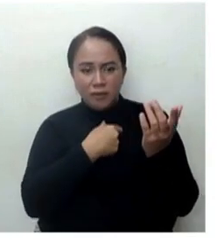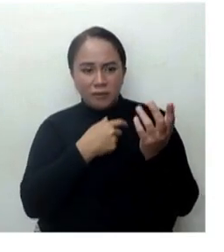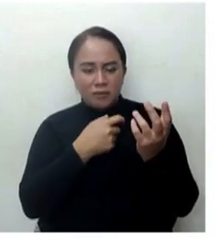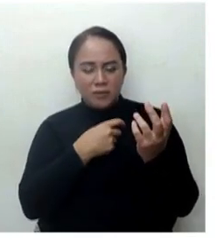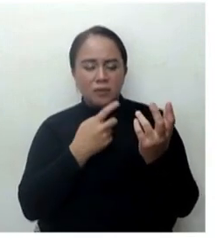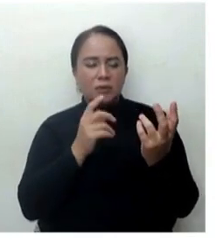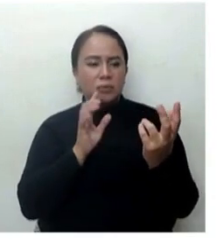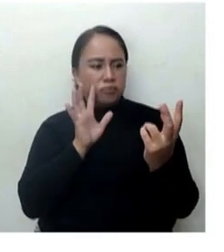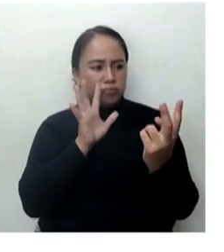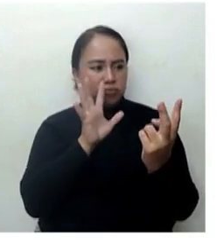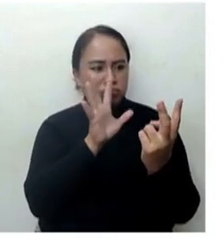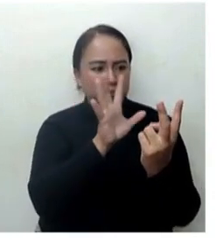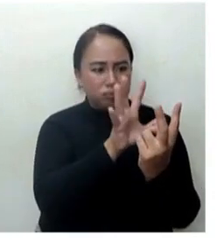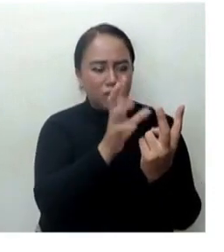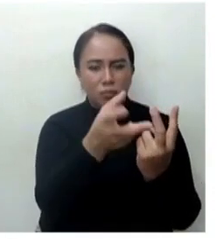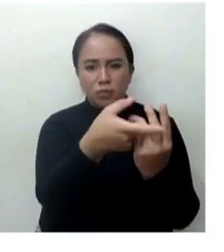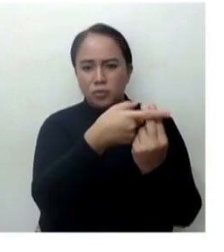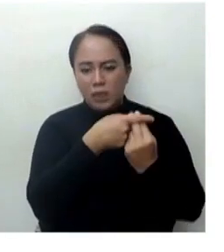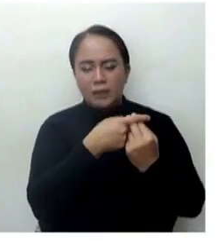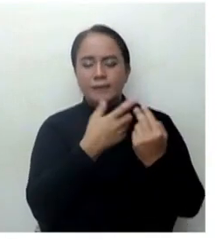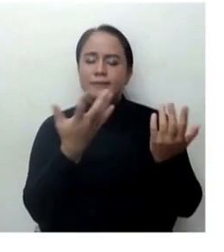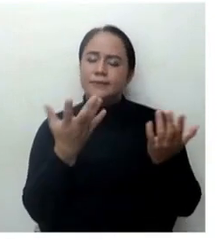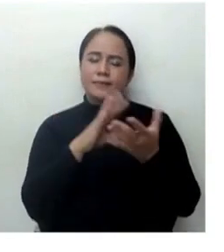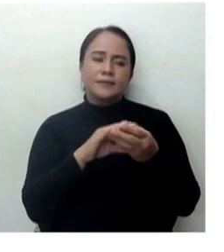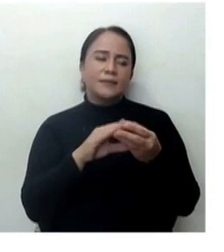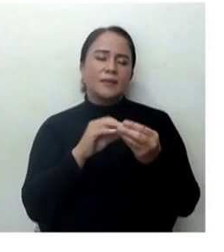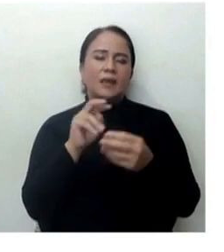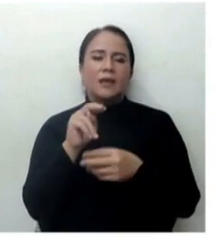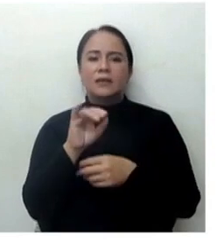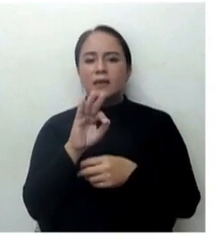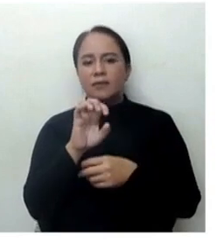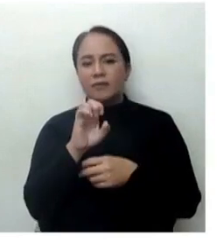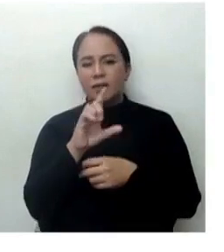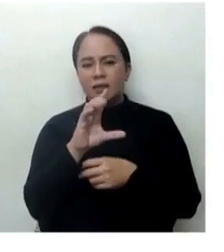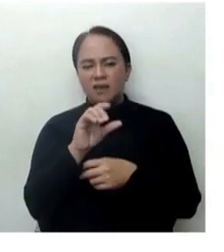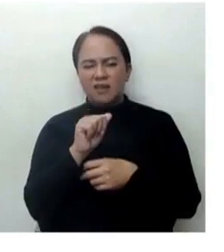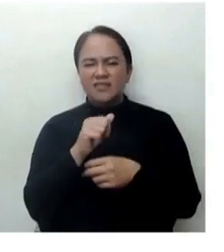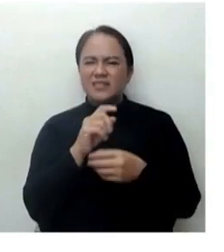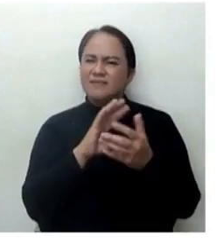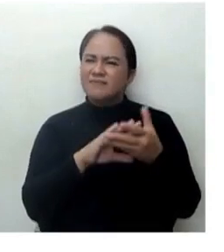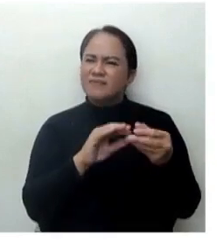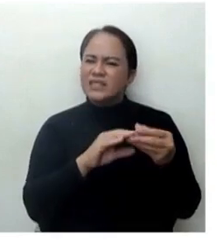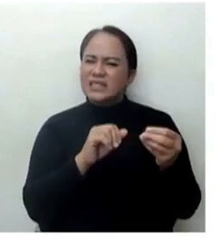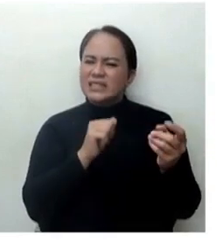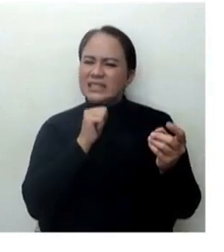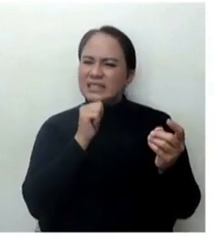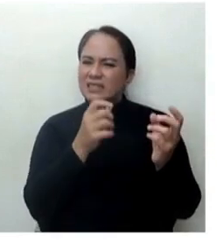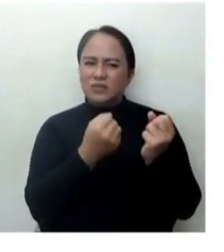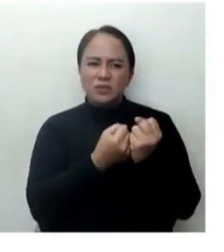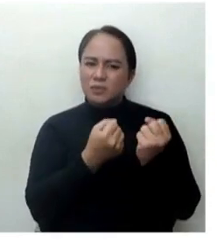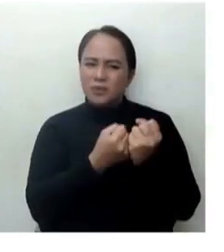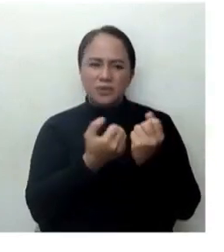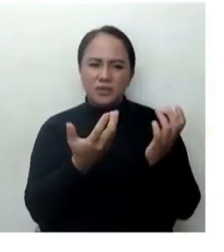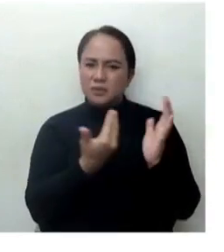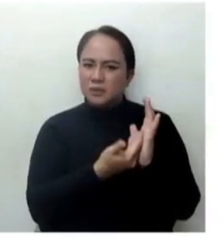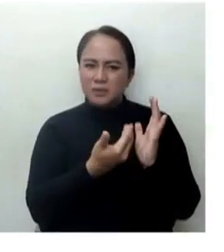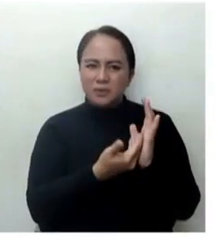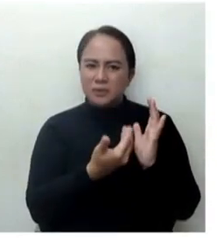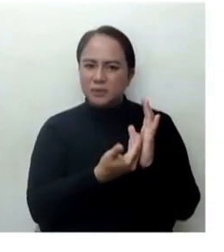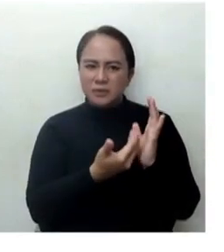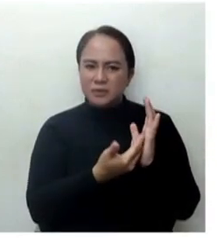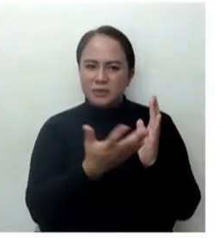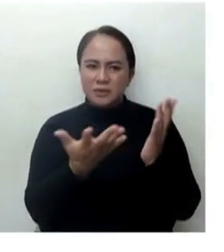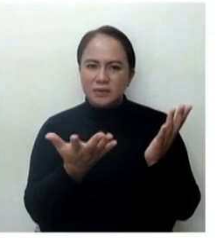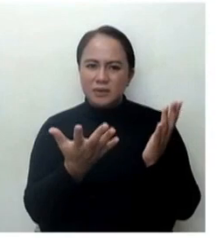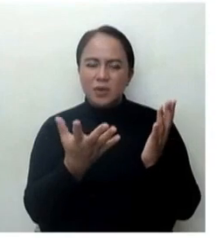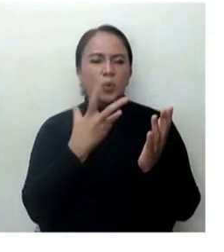The statements of the, unfortunately, of the NTF-LCAC in this particular instance are just not supported by the facts on the ground. So as to